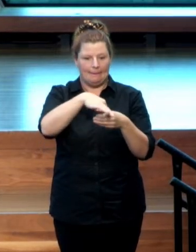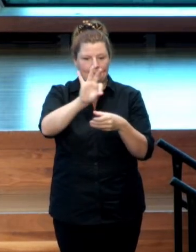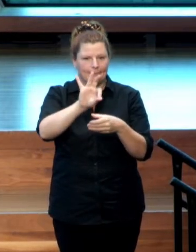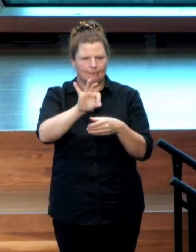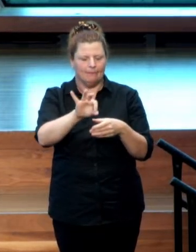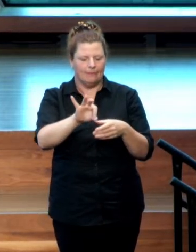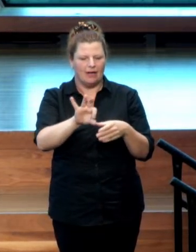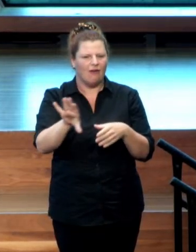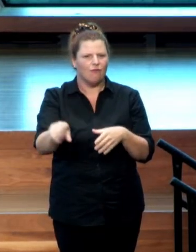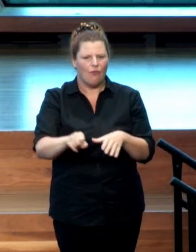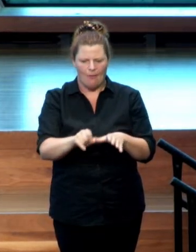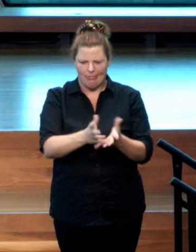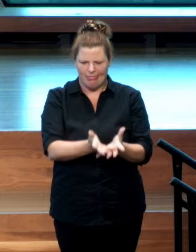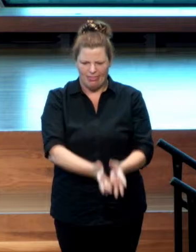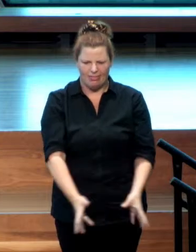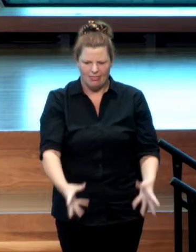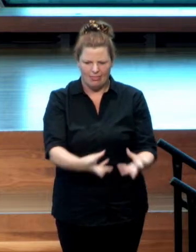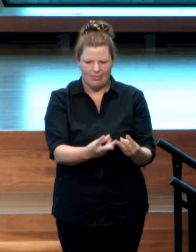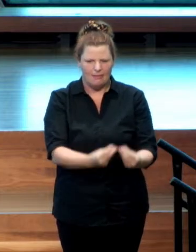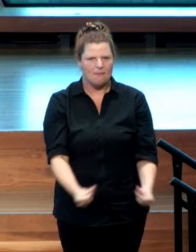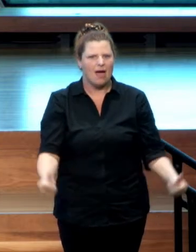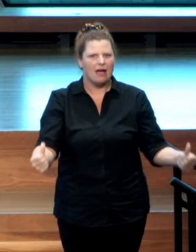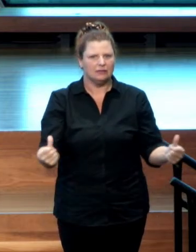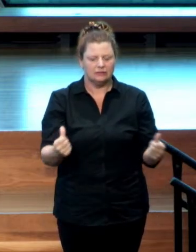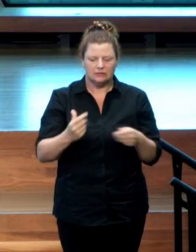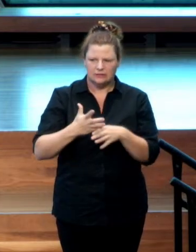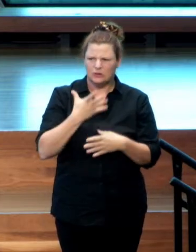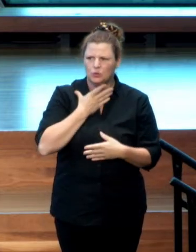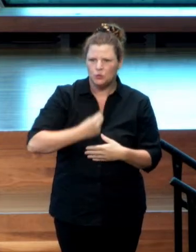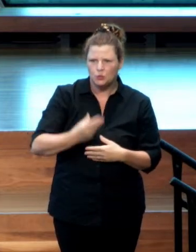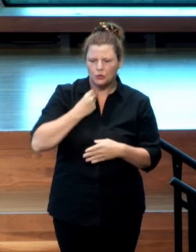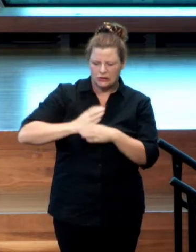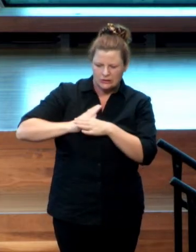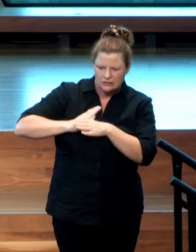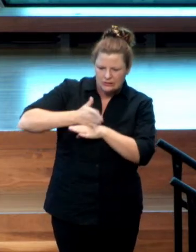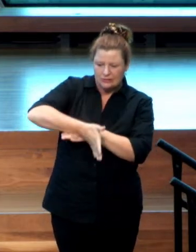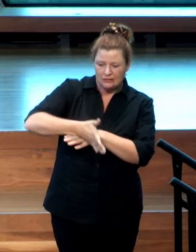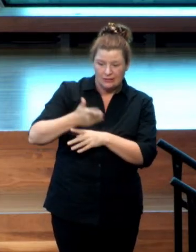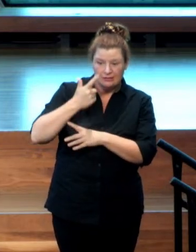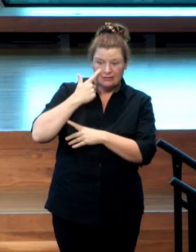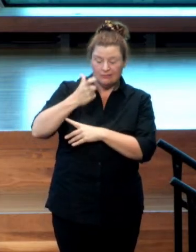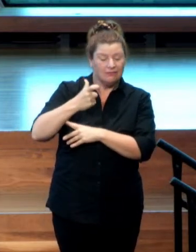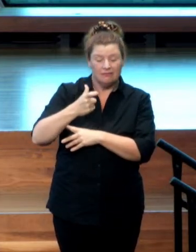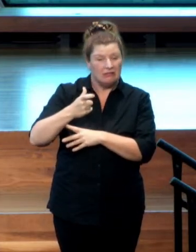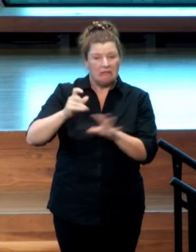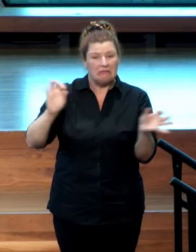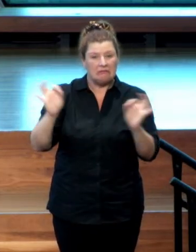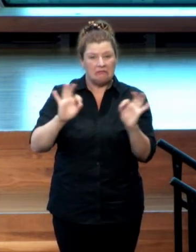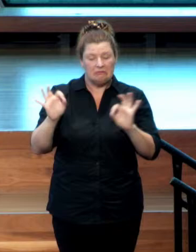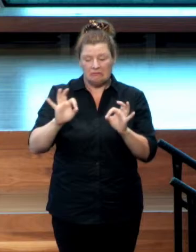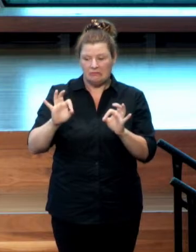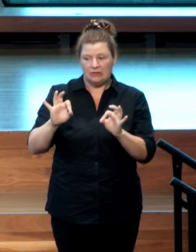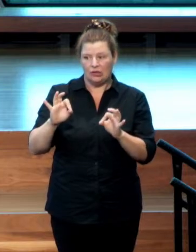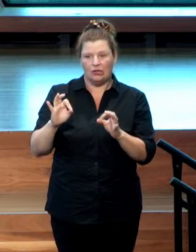mud, no matter how hard we wish or work. Most of us don't get discovered and don't win some prize and don't get